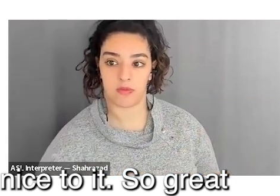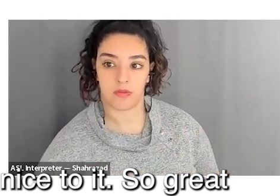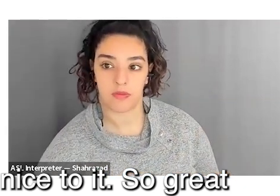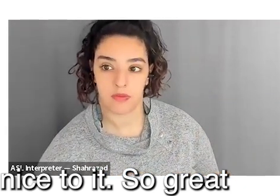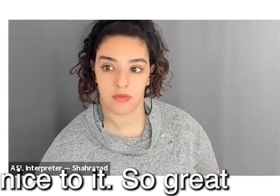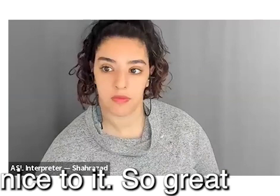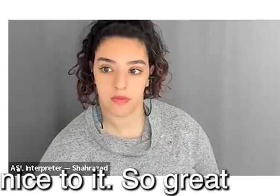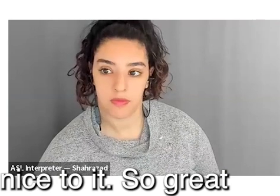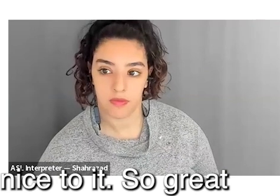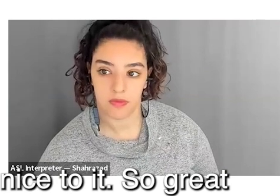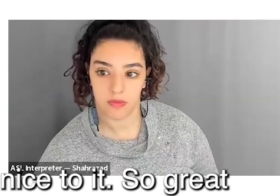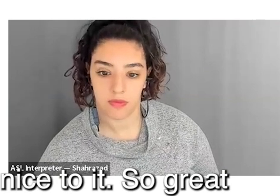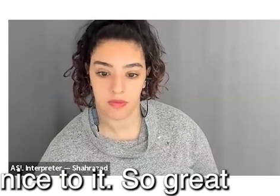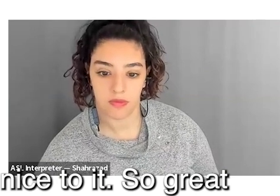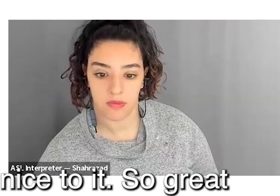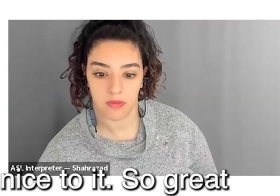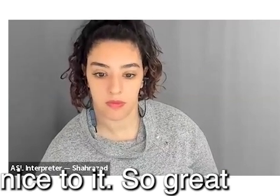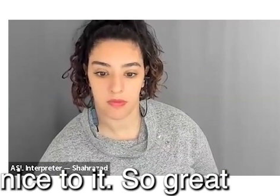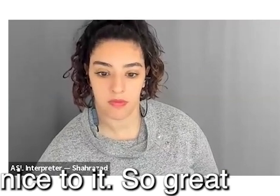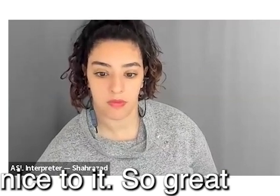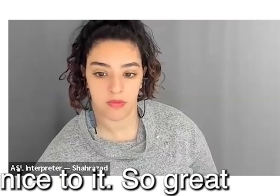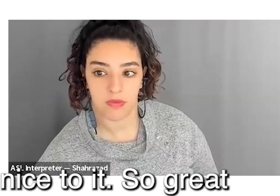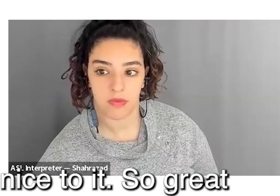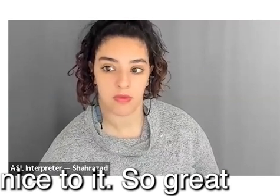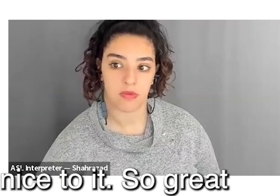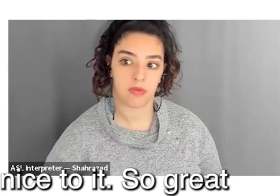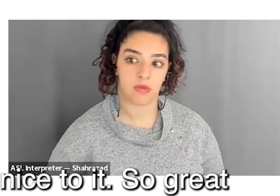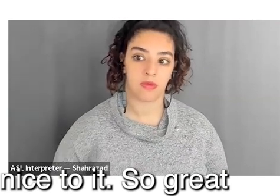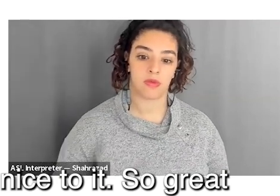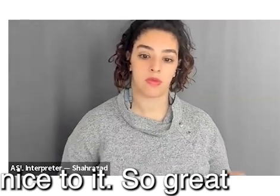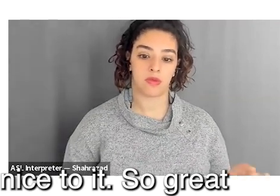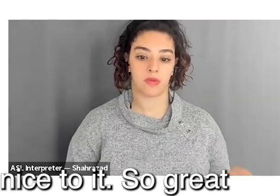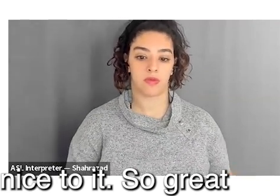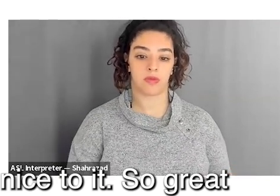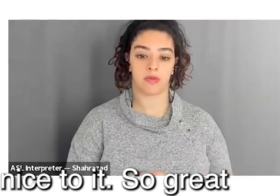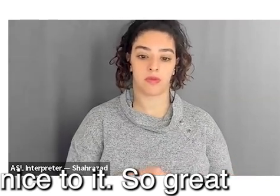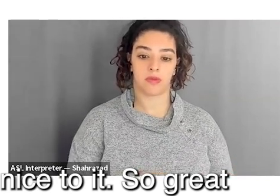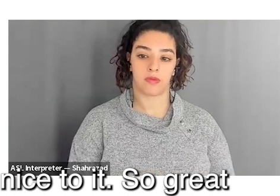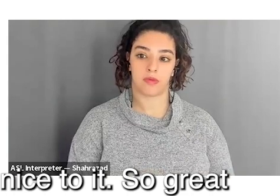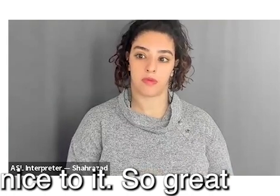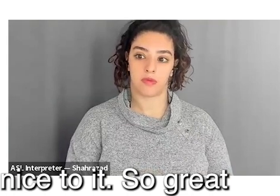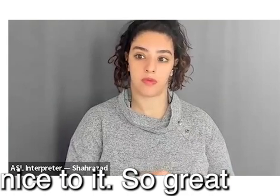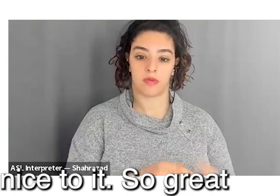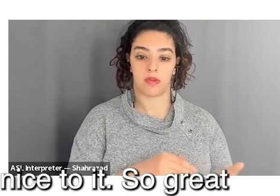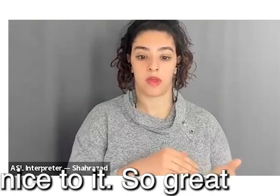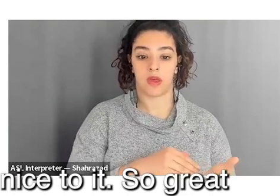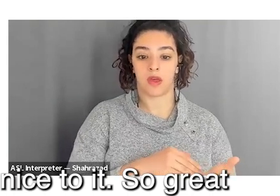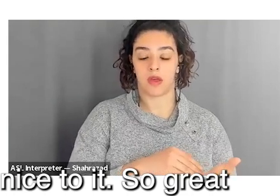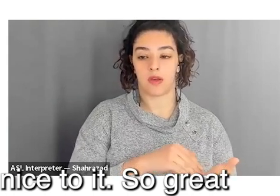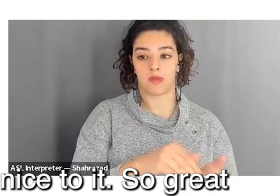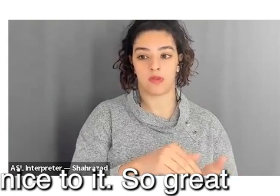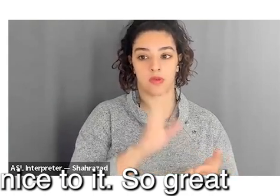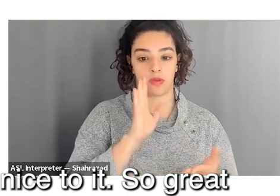look at mycelium, an organism that lives under the trees, under the ground, often they interact with ants, and often